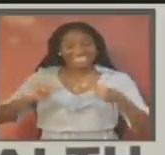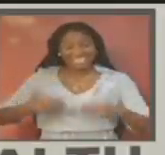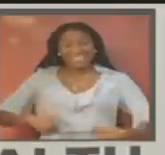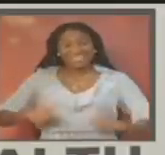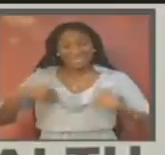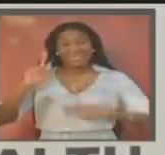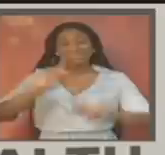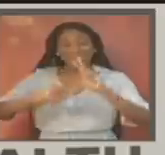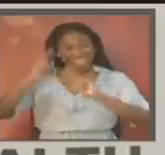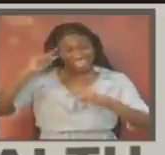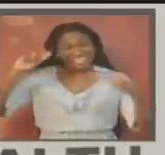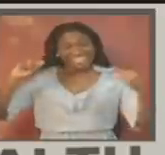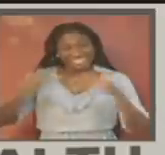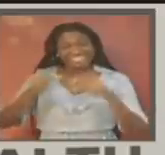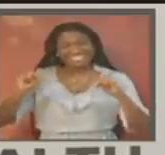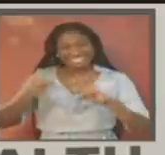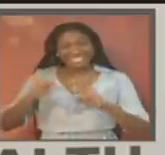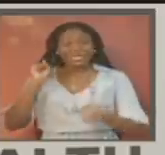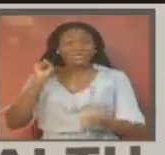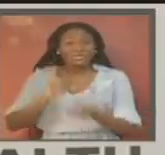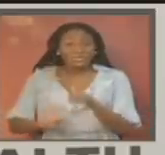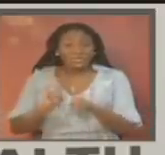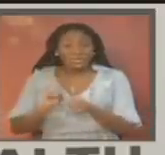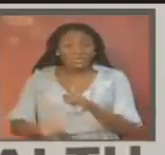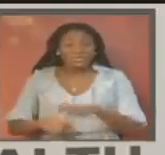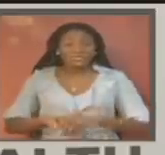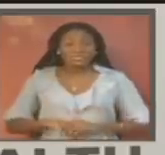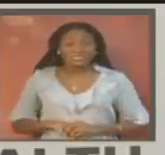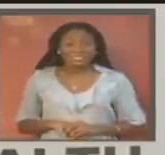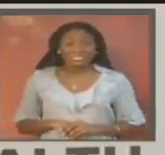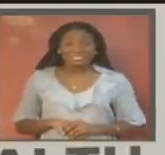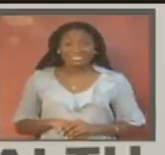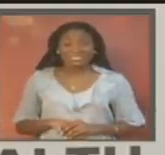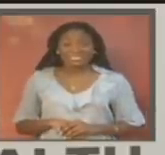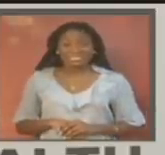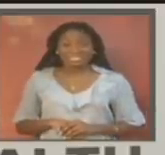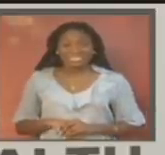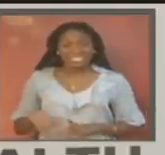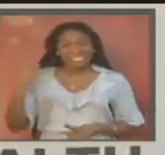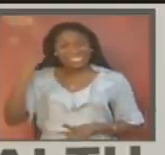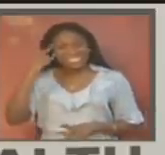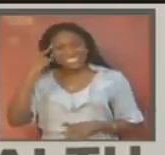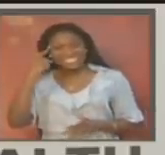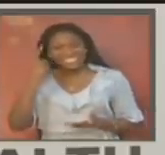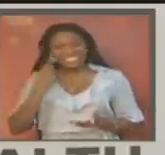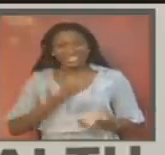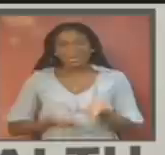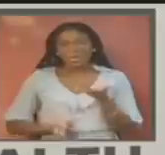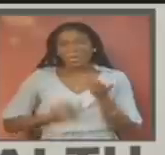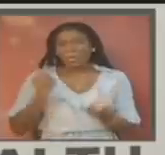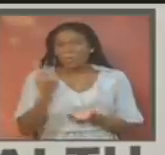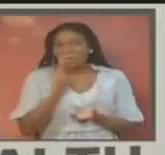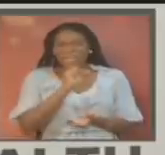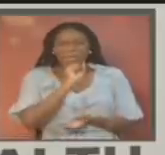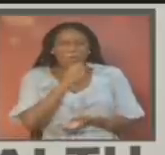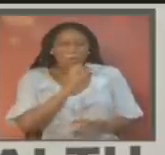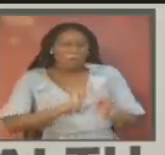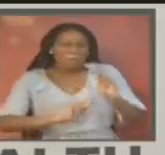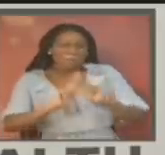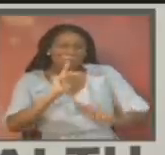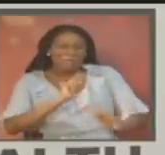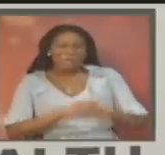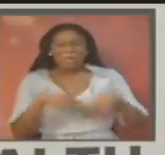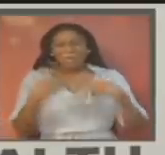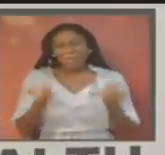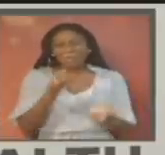So key note, I mean, we think to ourselves that only comorbidities or those who are older might be affected. Remember, we've